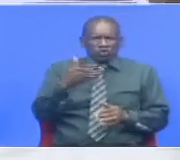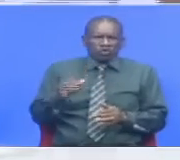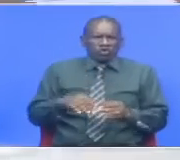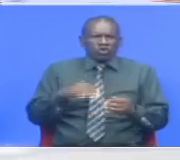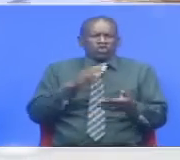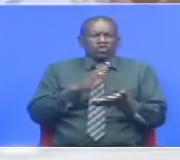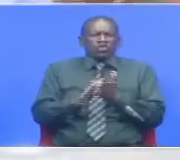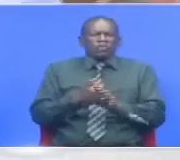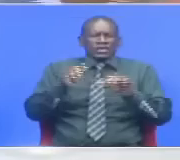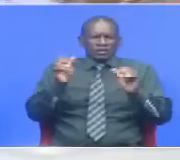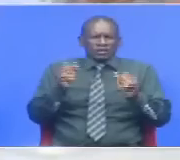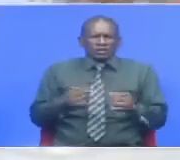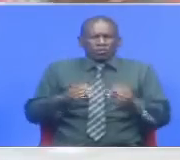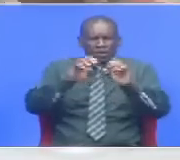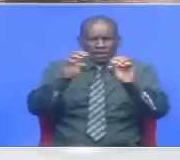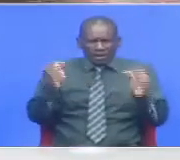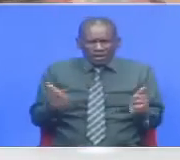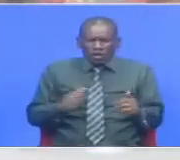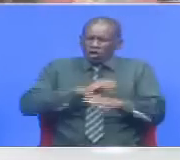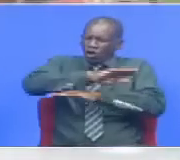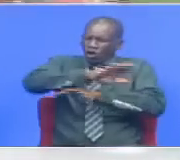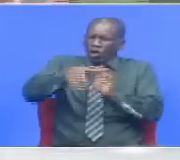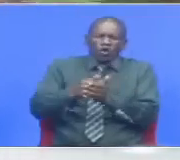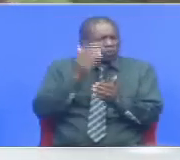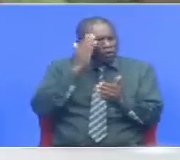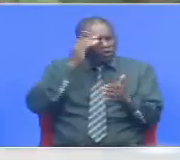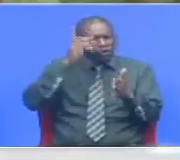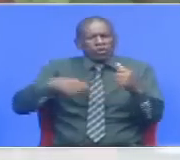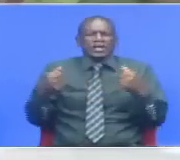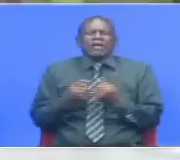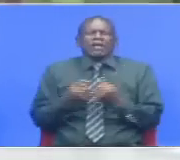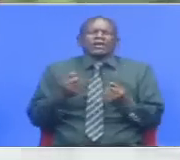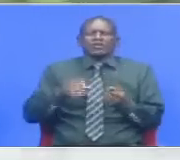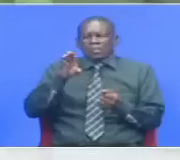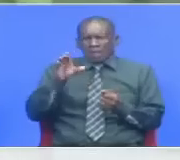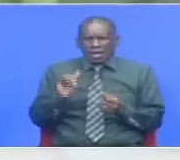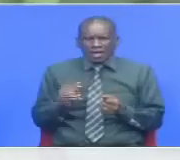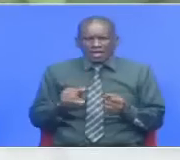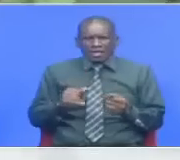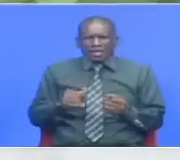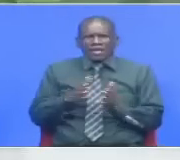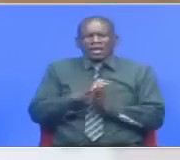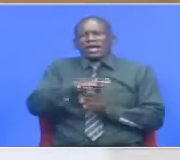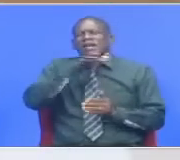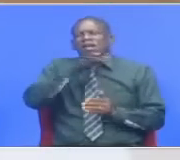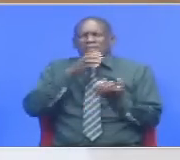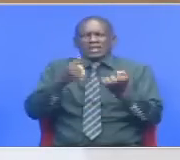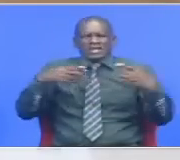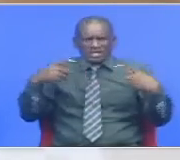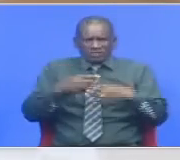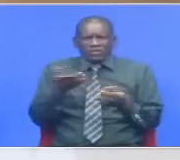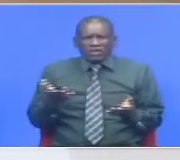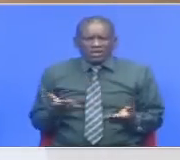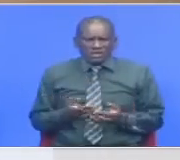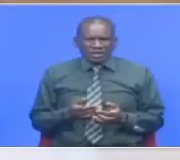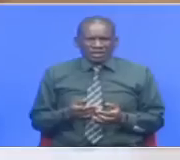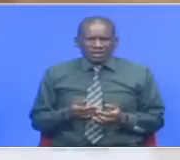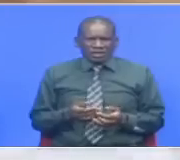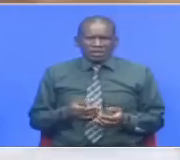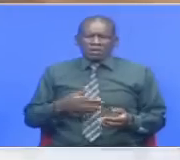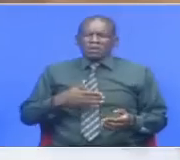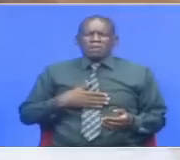Nobody can stop. Well, we all know what happened to reggae. It seems Baba needed another tune. Eh?